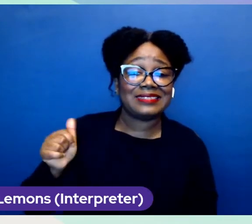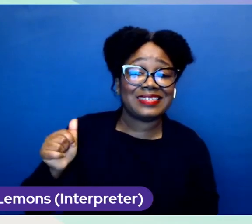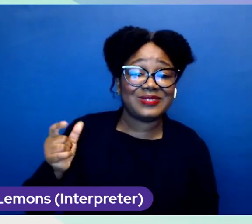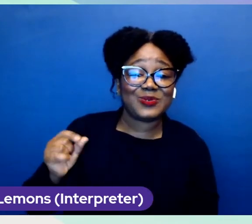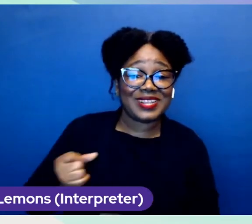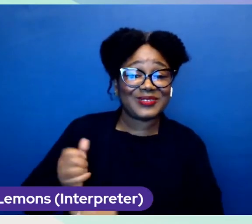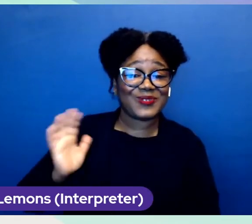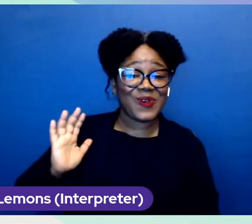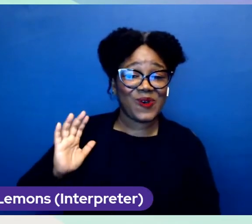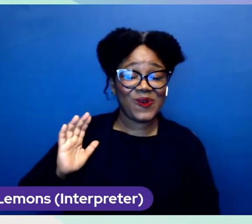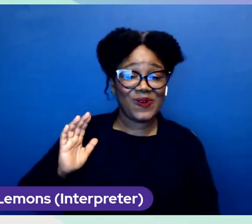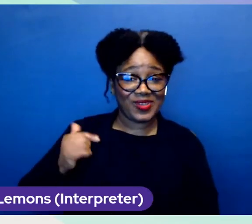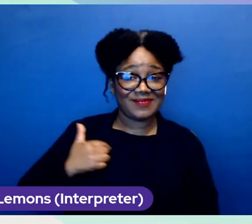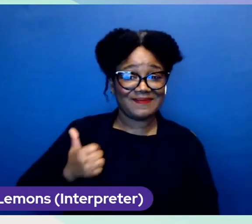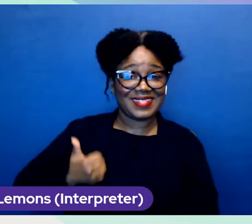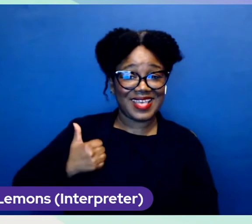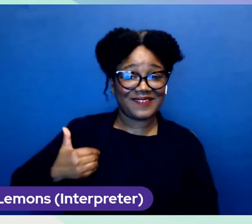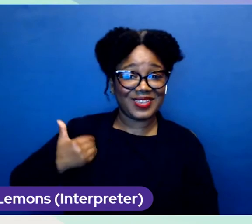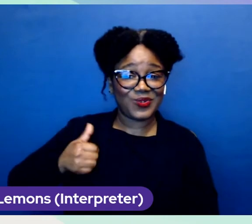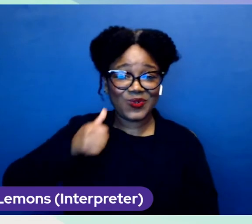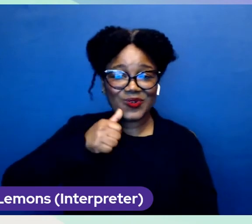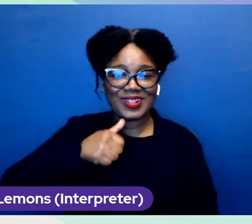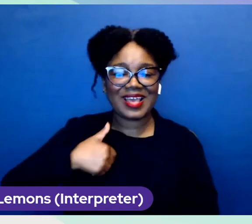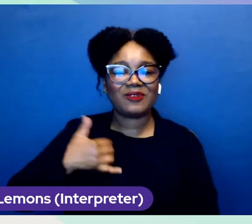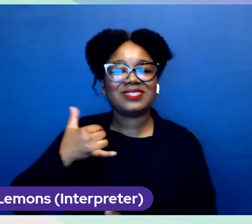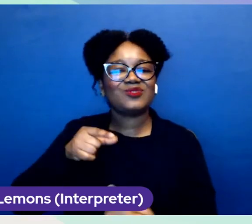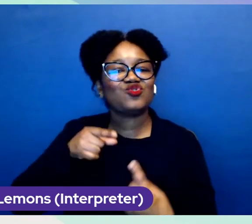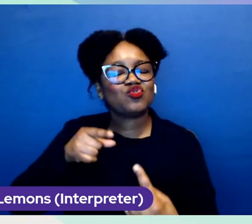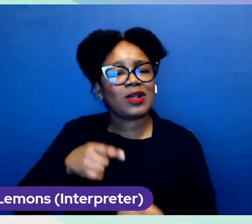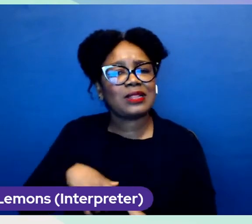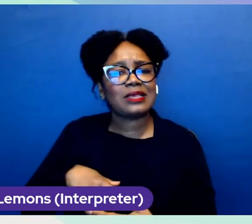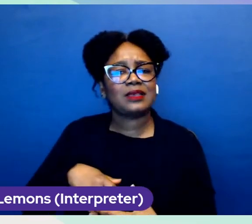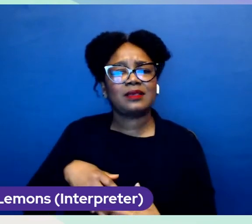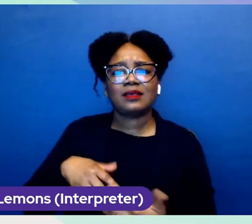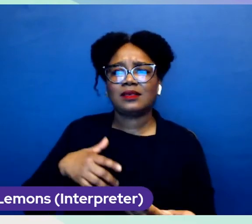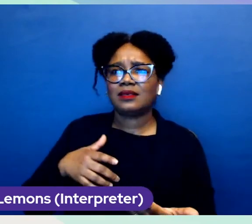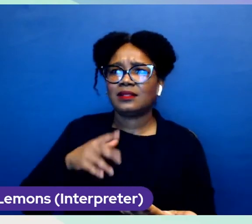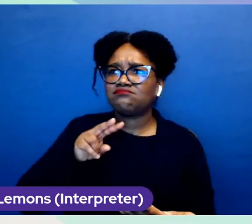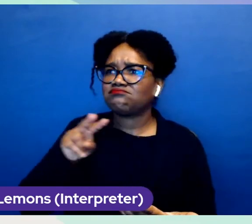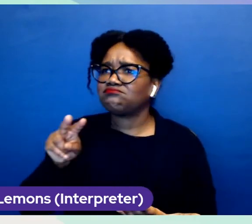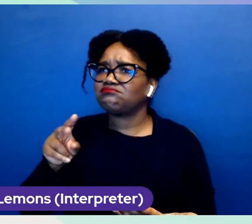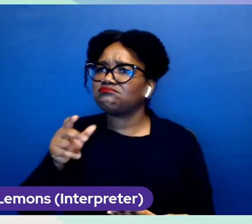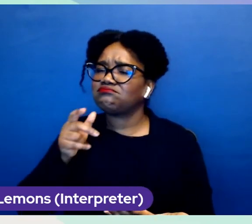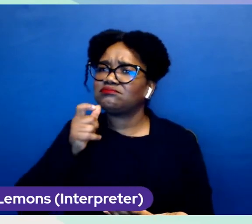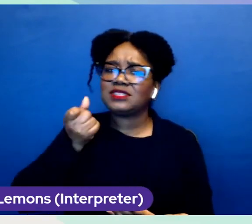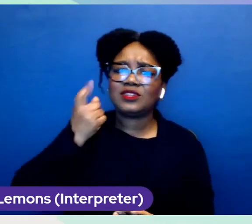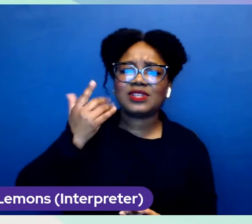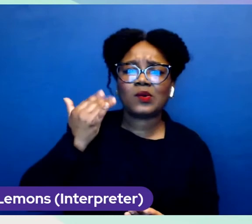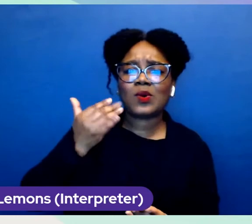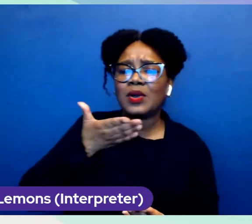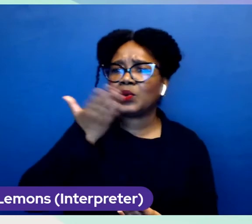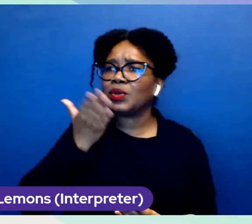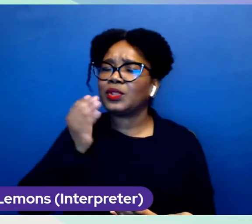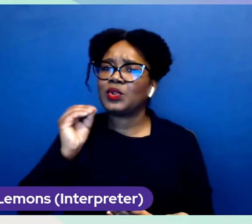was still struggling to understand why am I not seeing women in the rhythm section? Why am I just seeing women dancing and singing? Why are